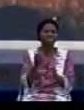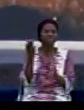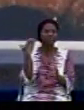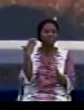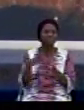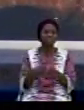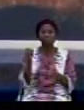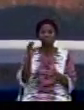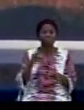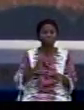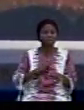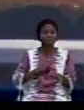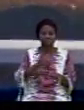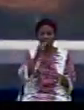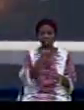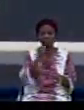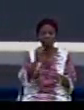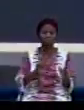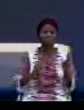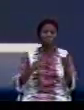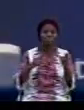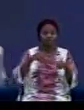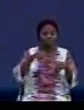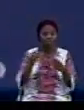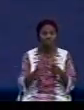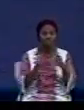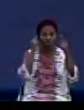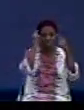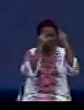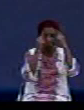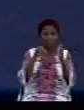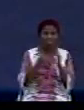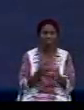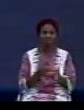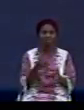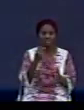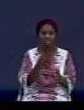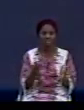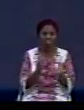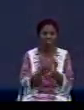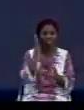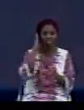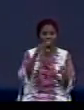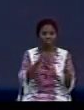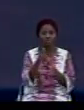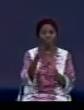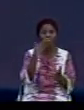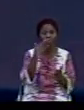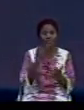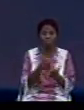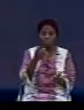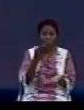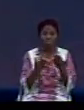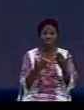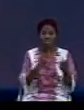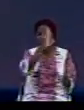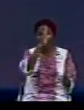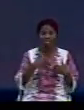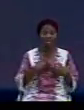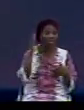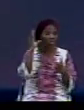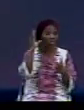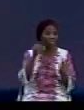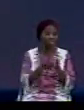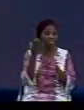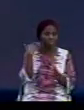I'm not going to consider it the thing that will do you good. You might never have heard if you